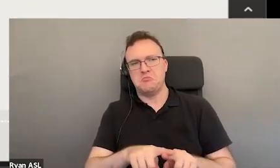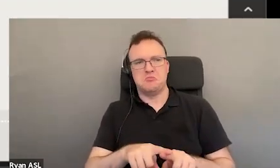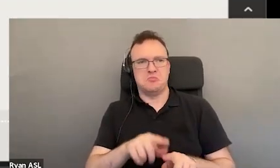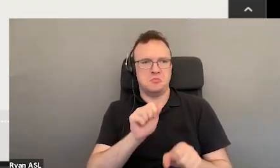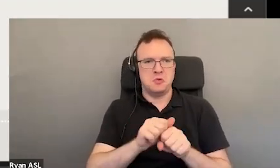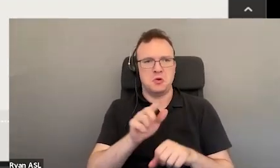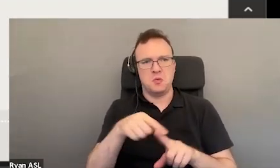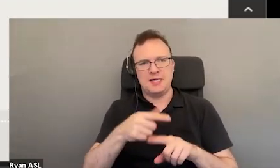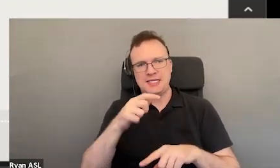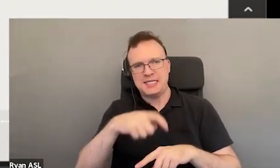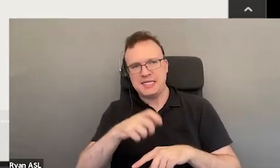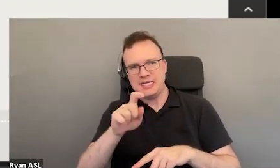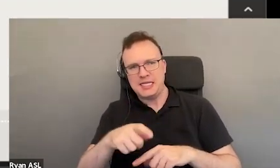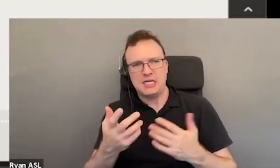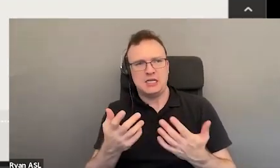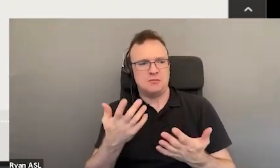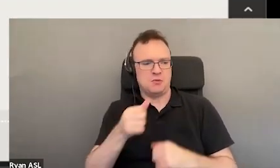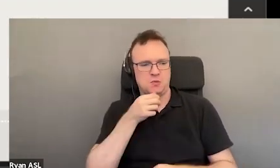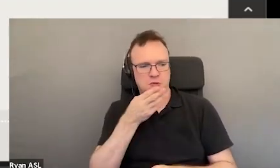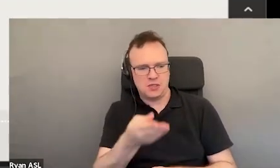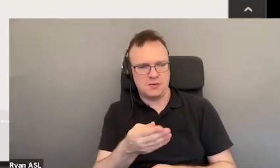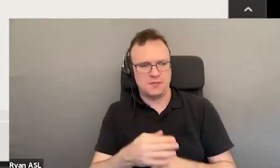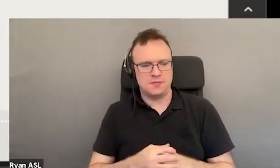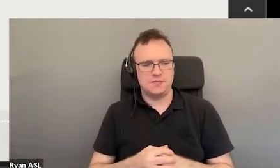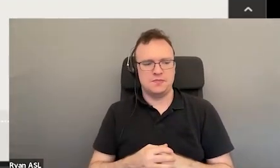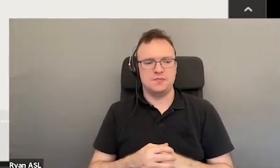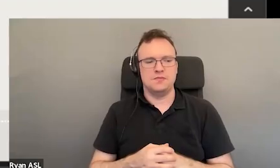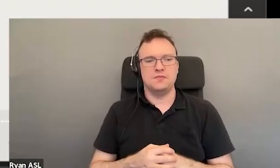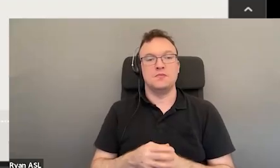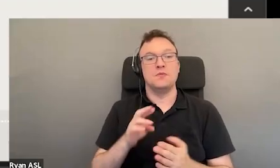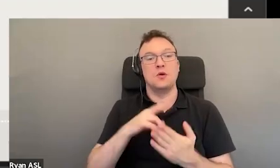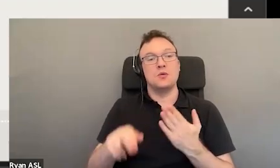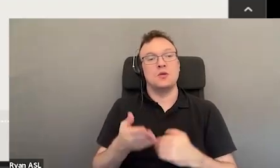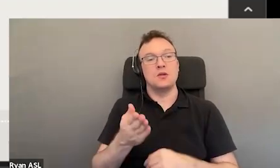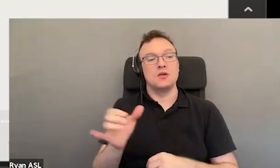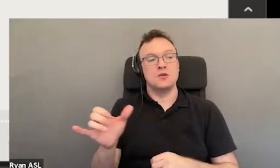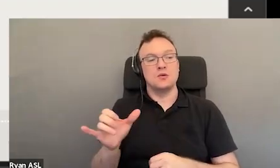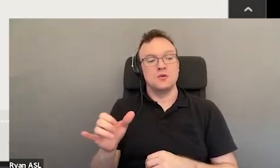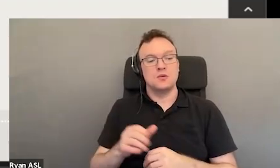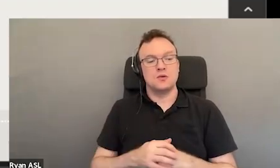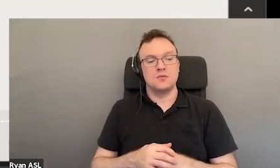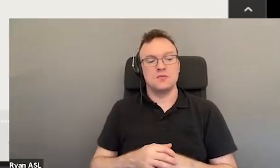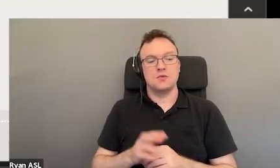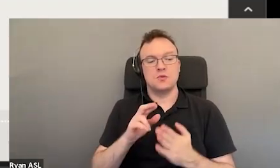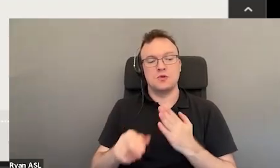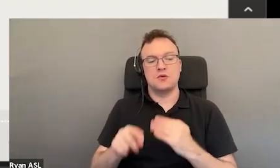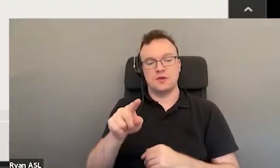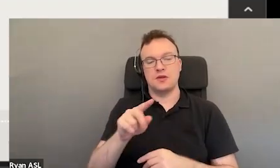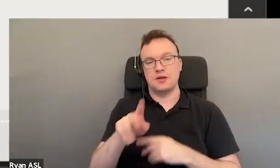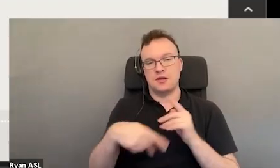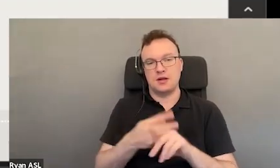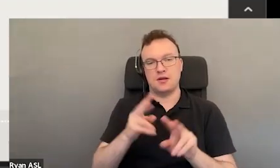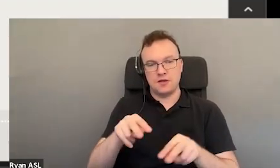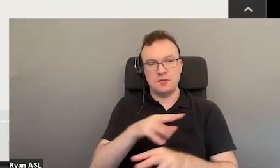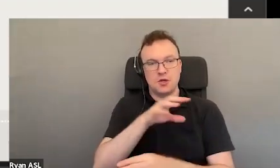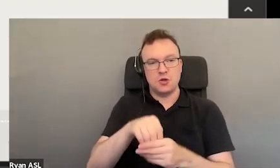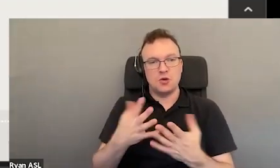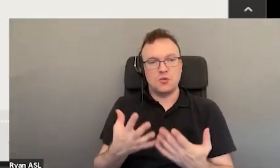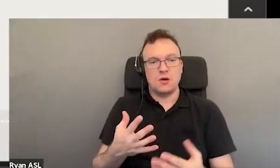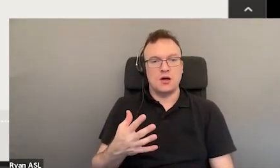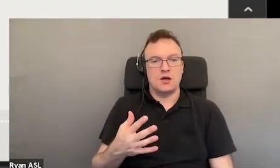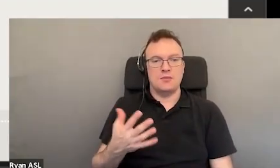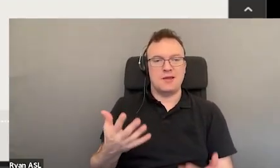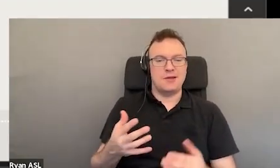needed. And the results that we have here, the results of this kind of stigma include things like hesitancy